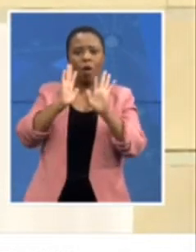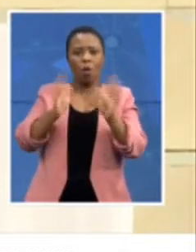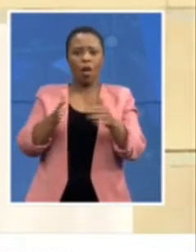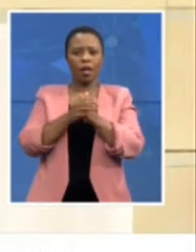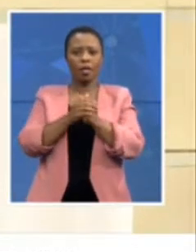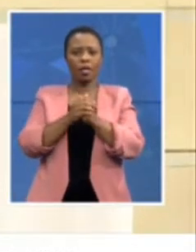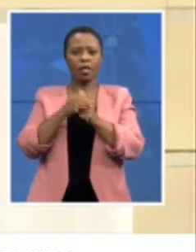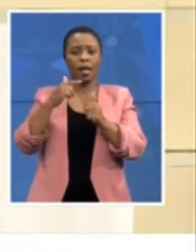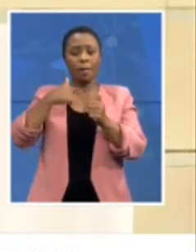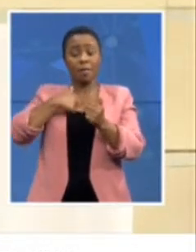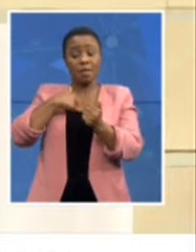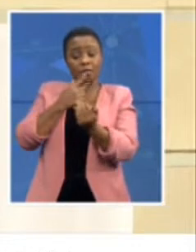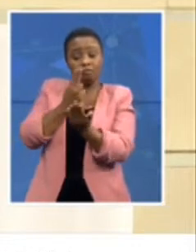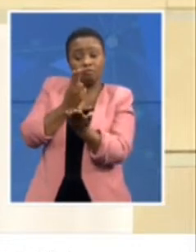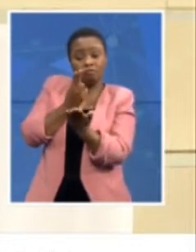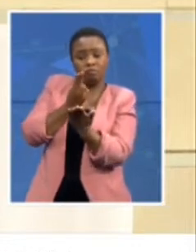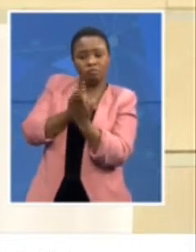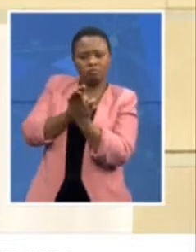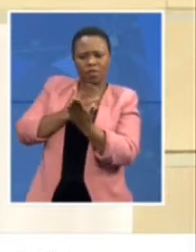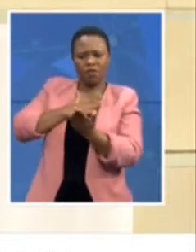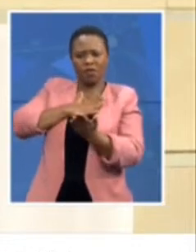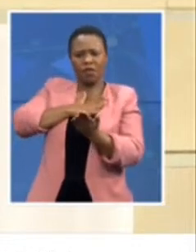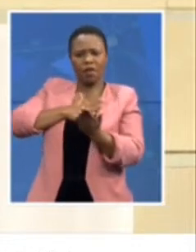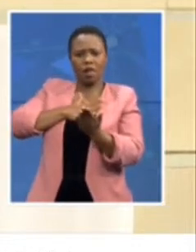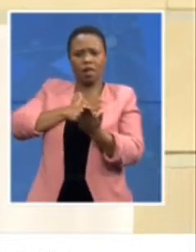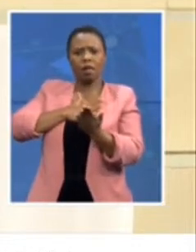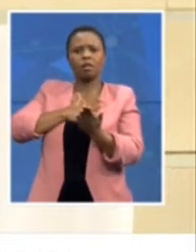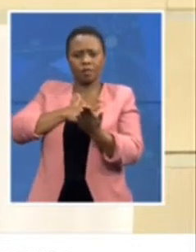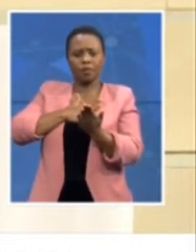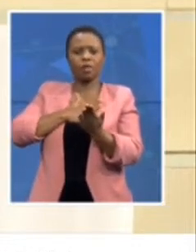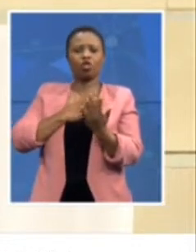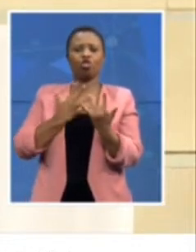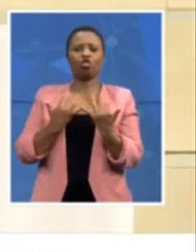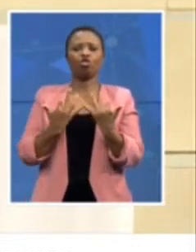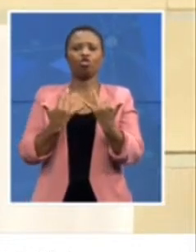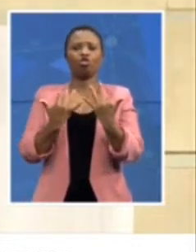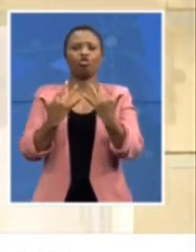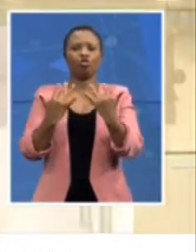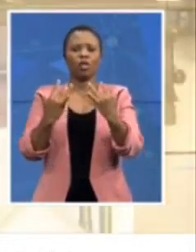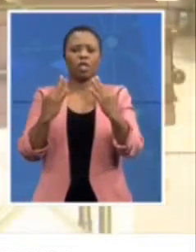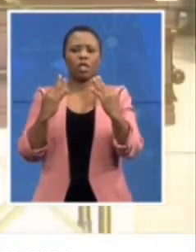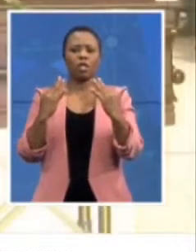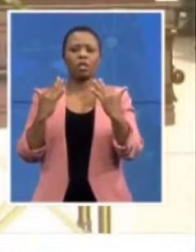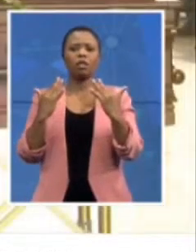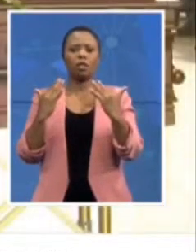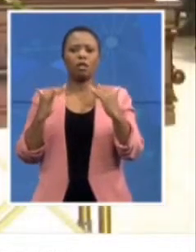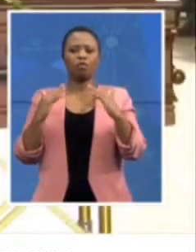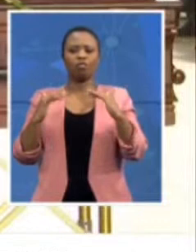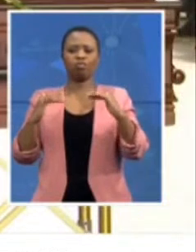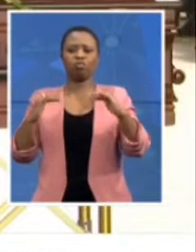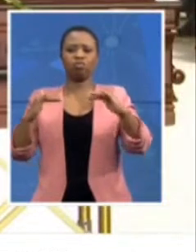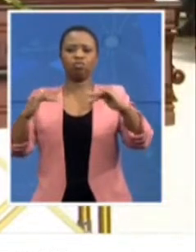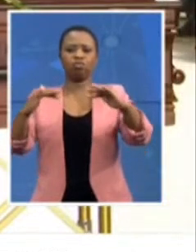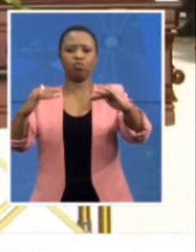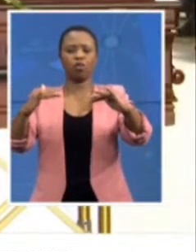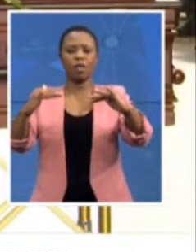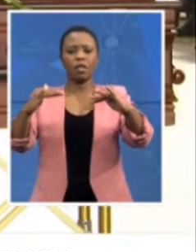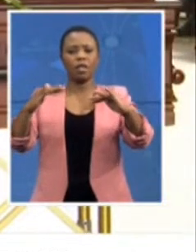Utshani ngaphezulu buhleba. Lala sithandwa. Lala